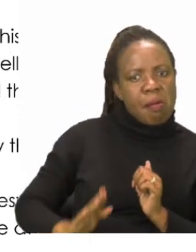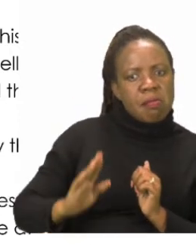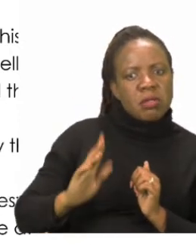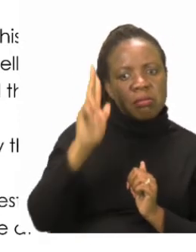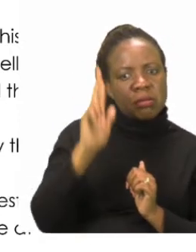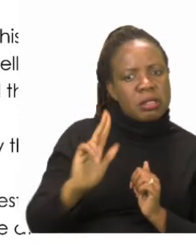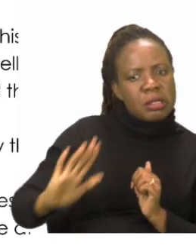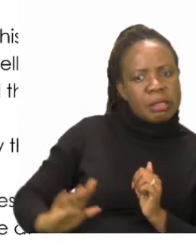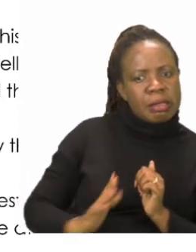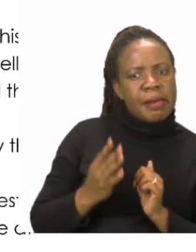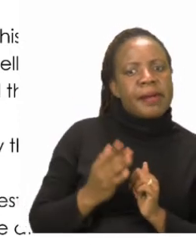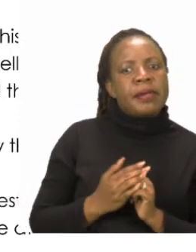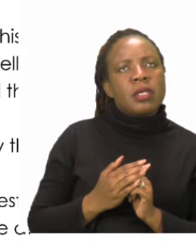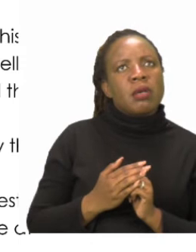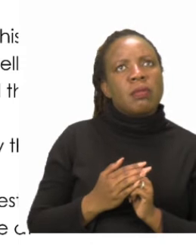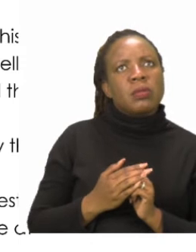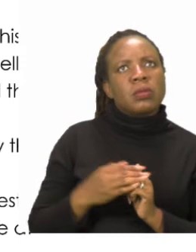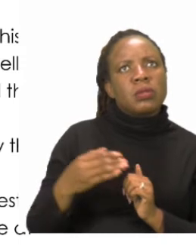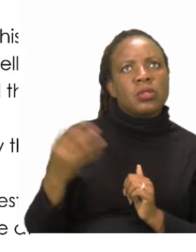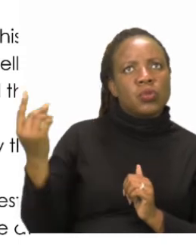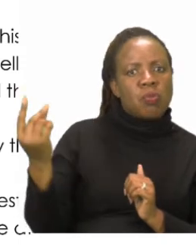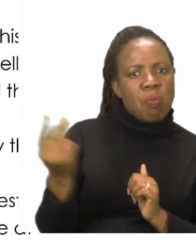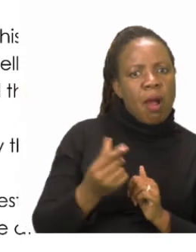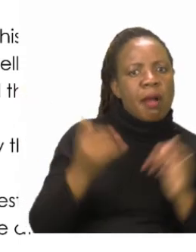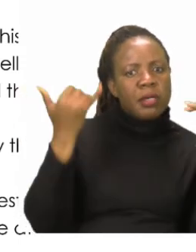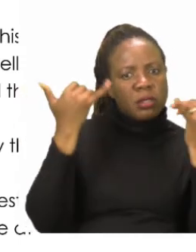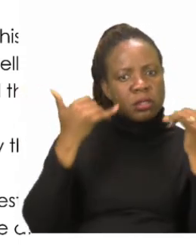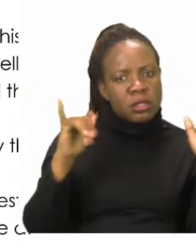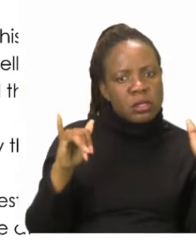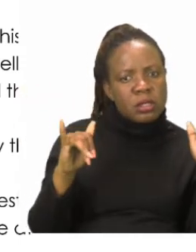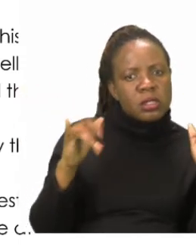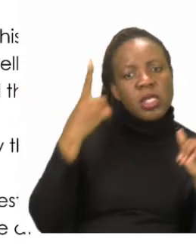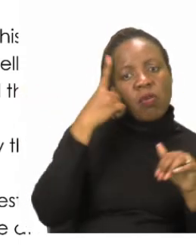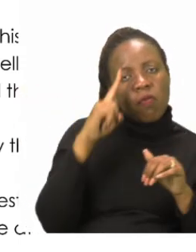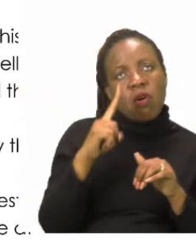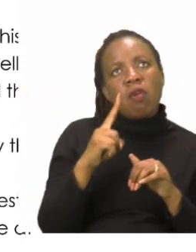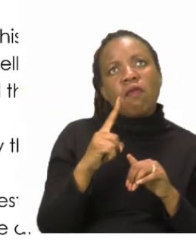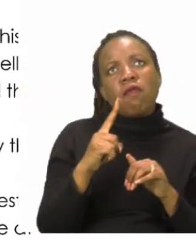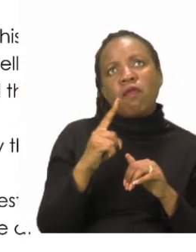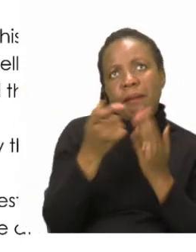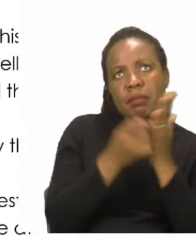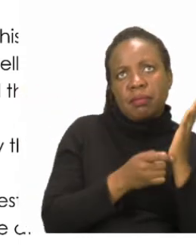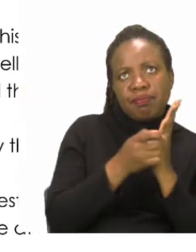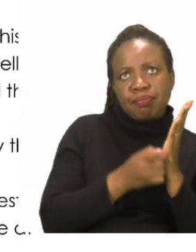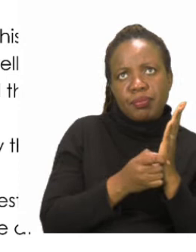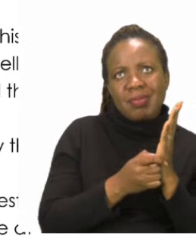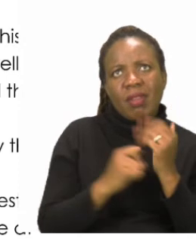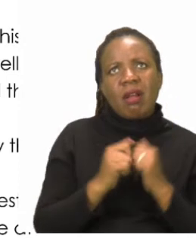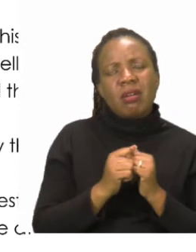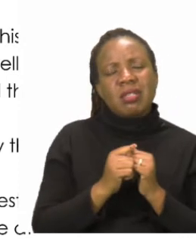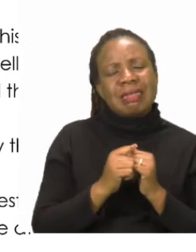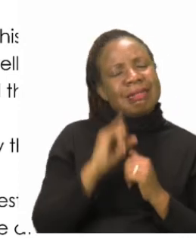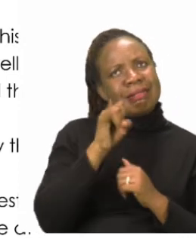some magical beans. Curious Jack sold the cow to the traveler. Jack was pleased